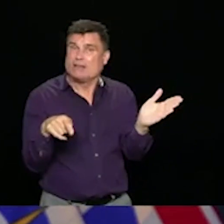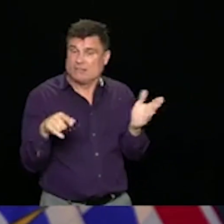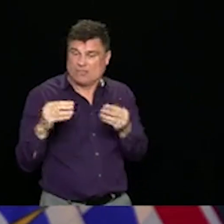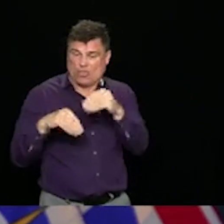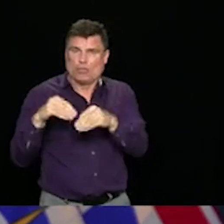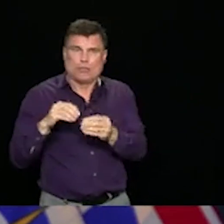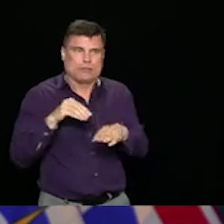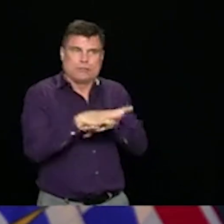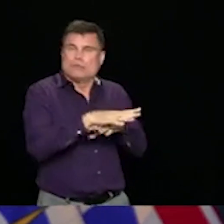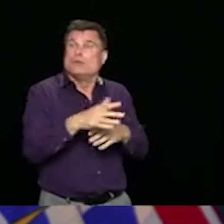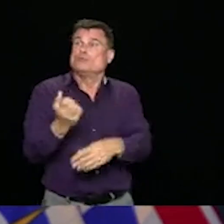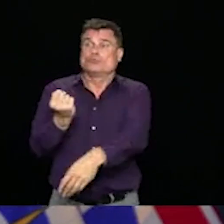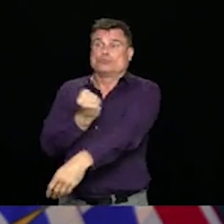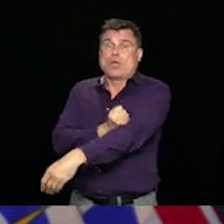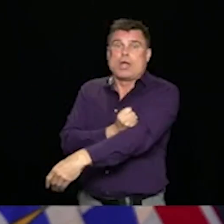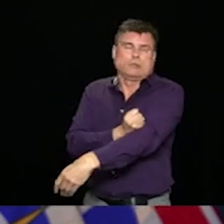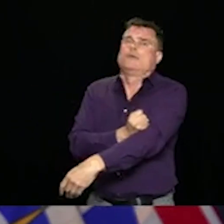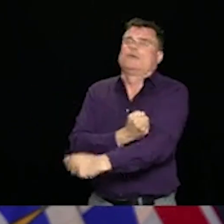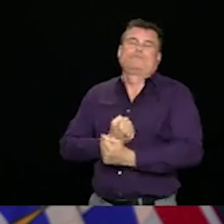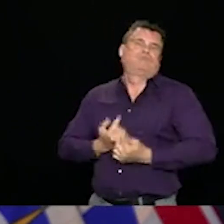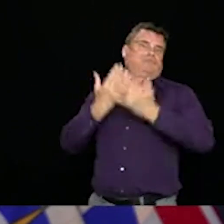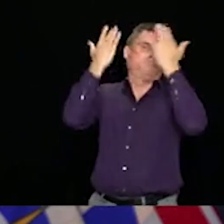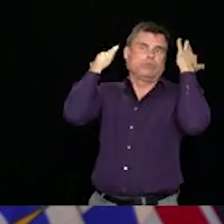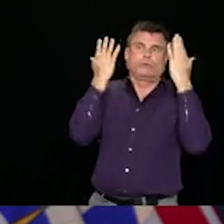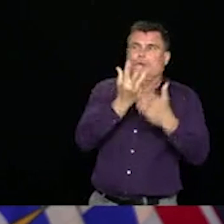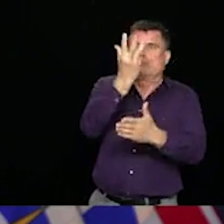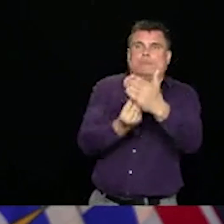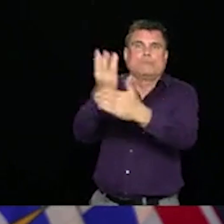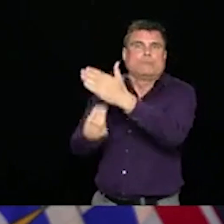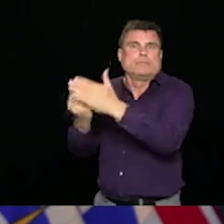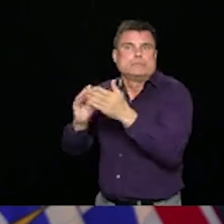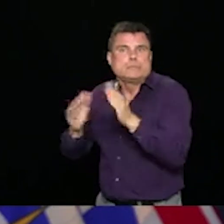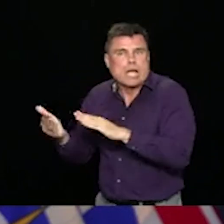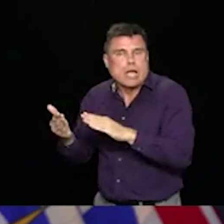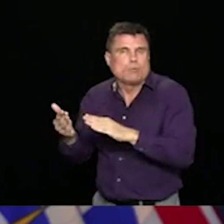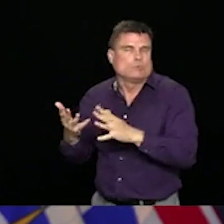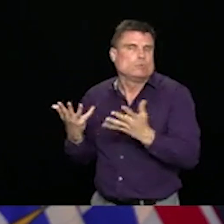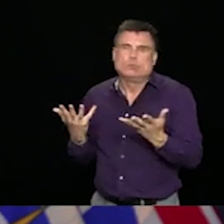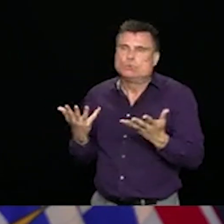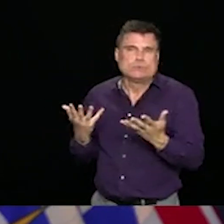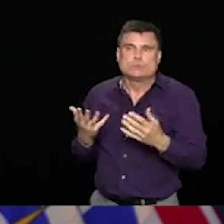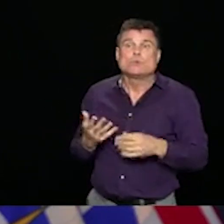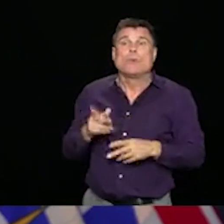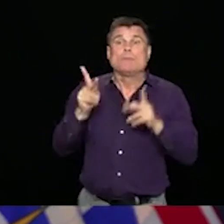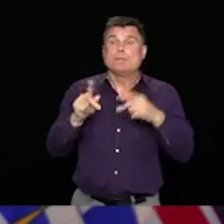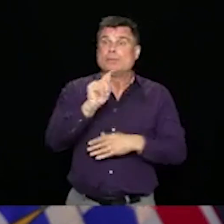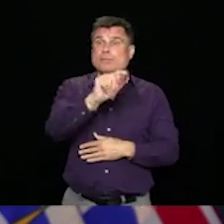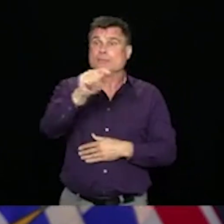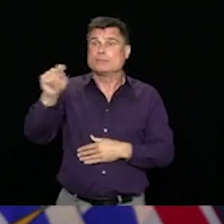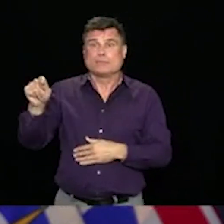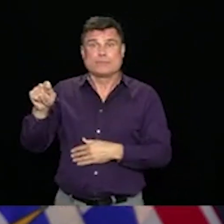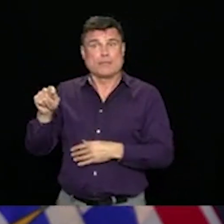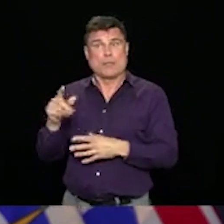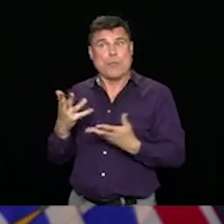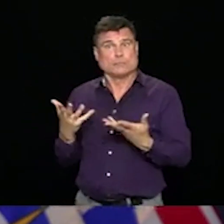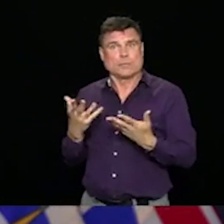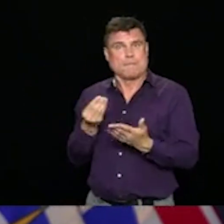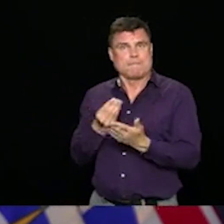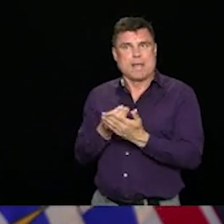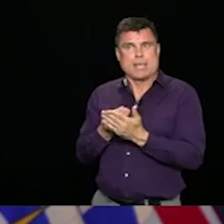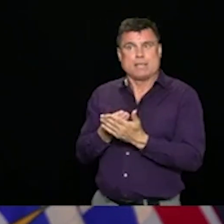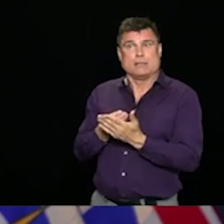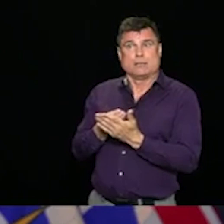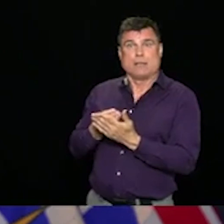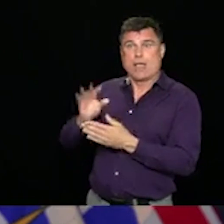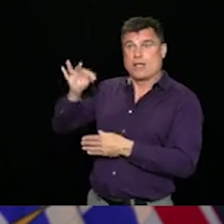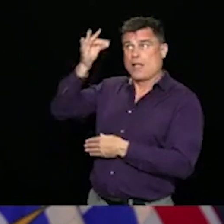We also think that there's some impact on people receiving amounts of money, and of course those people who are dealing drugs